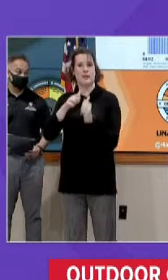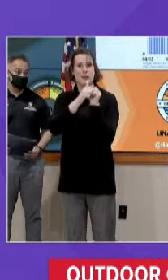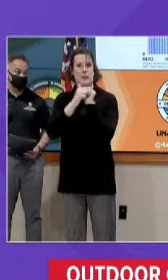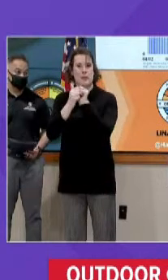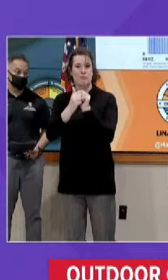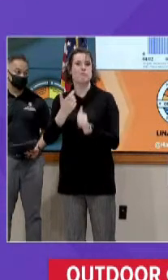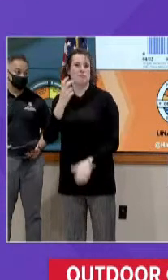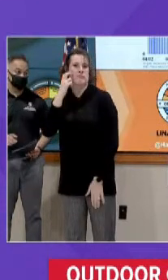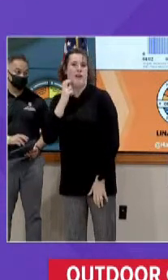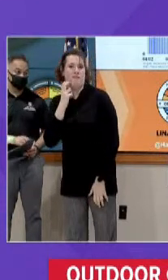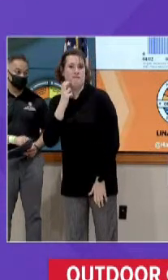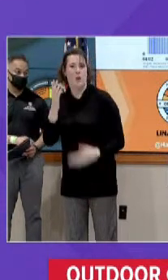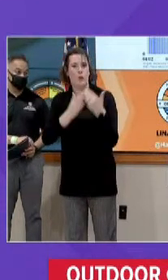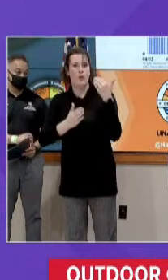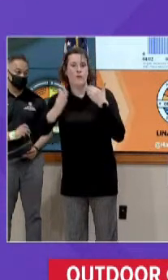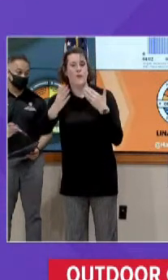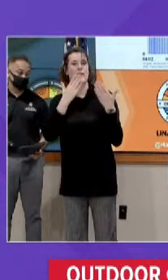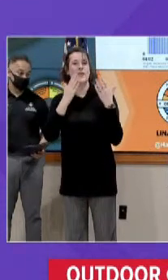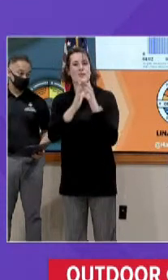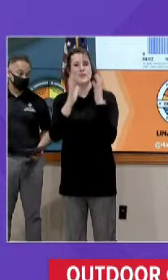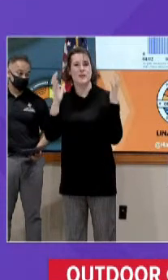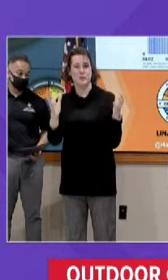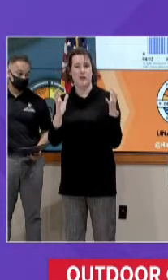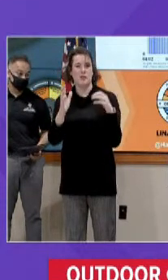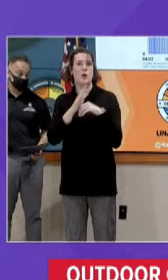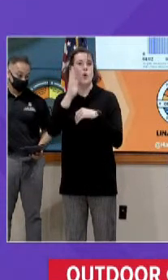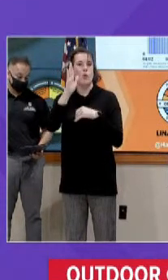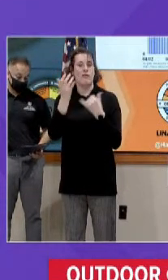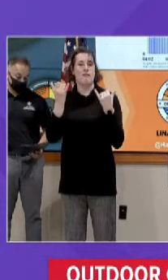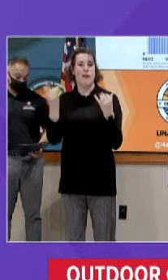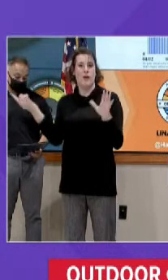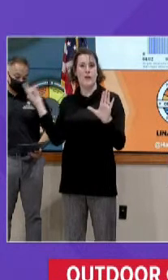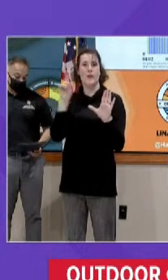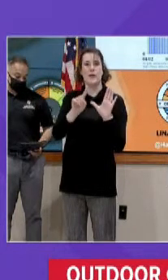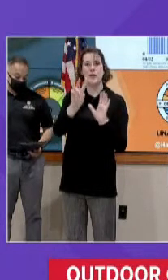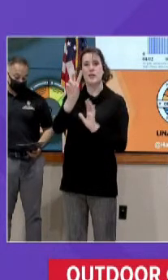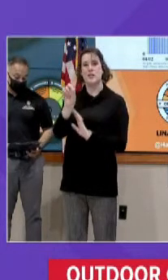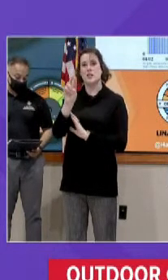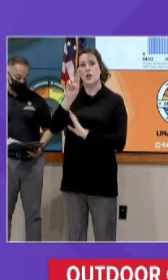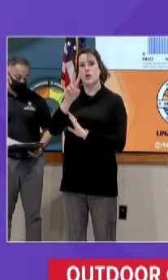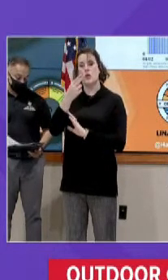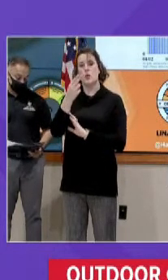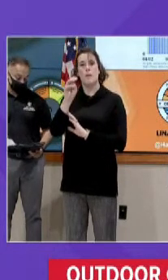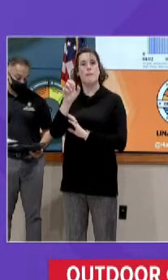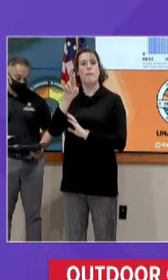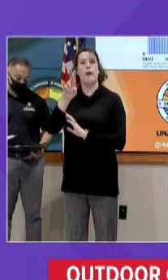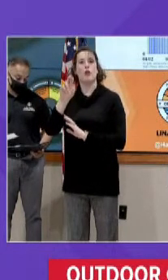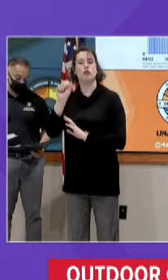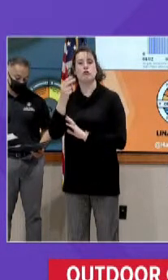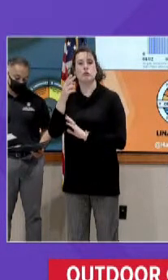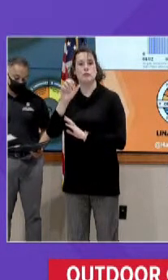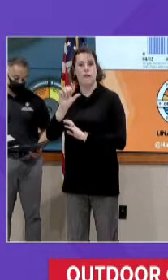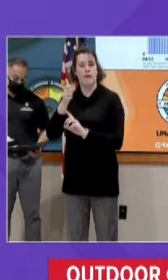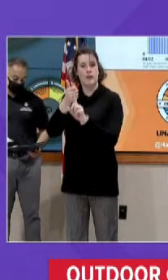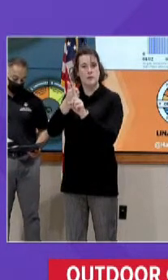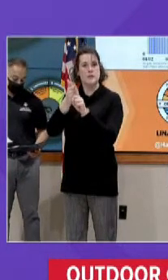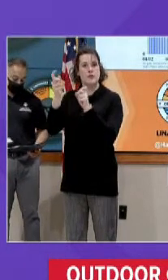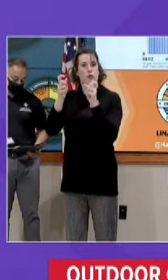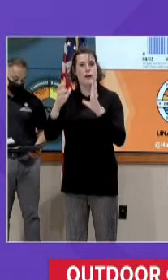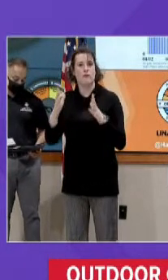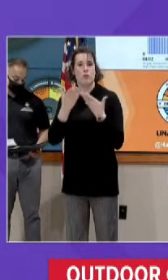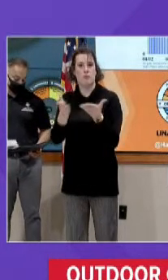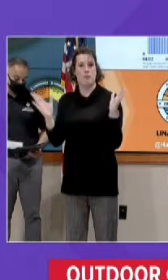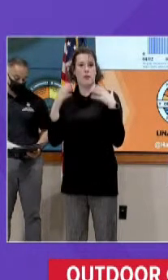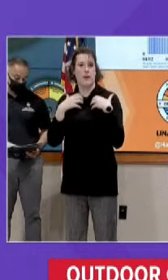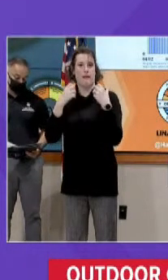and let's go forward. Thank you so much. We will hear now from Dr. Umair Shah, who's the director of our Public Health Department. Then I'll